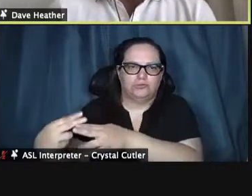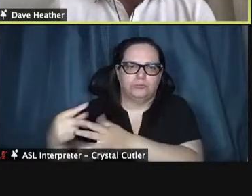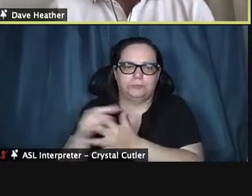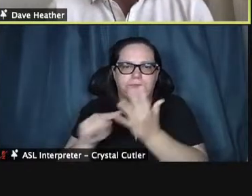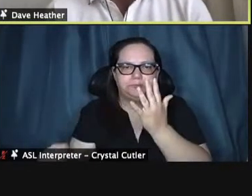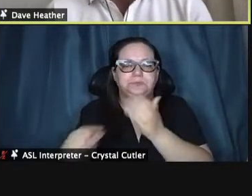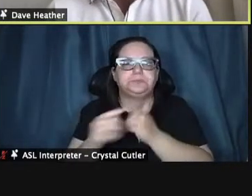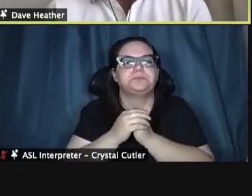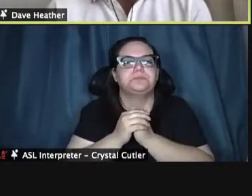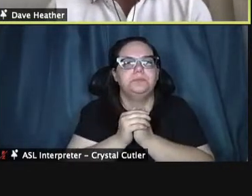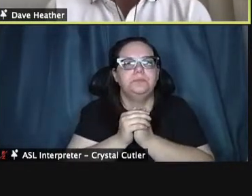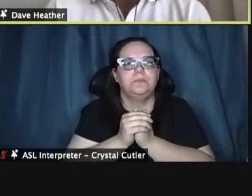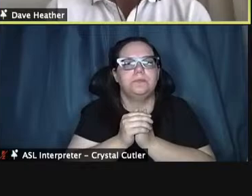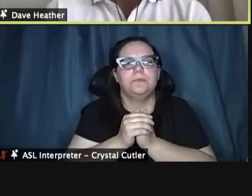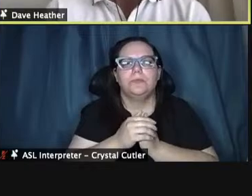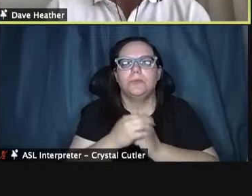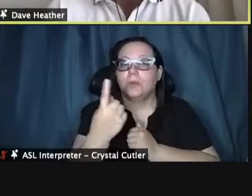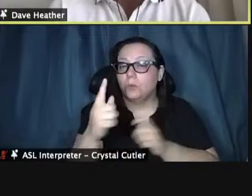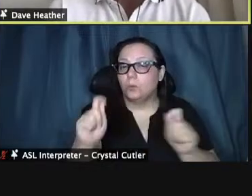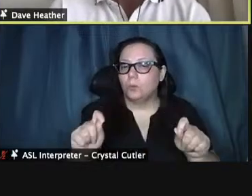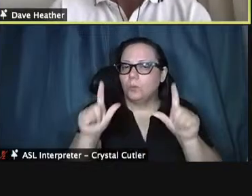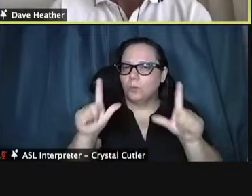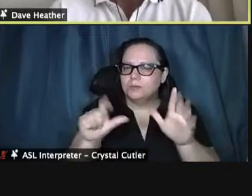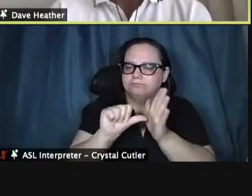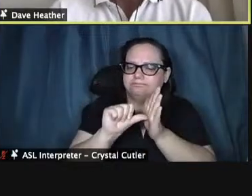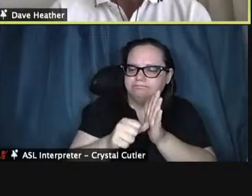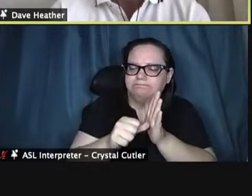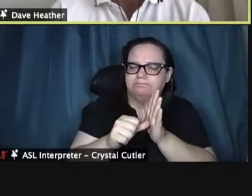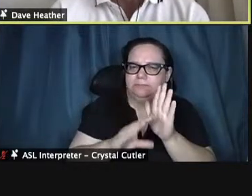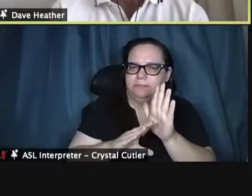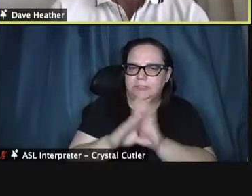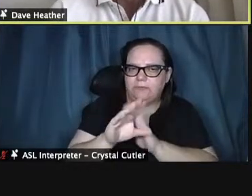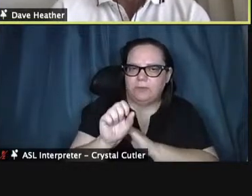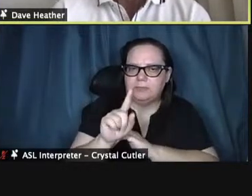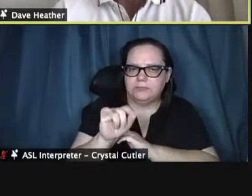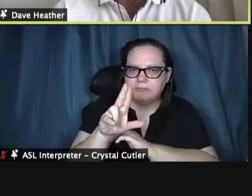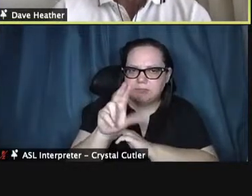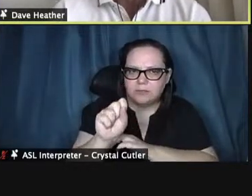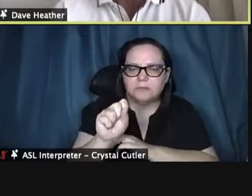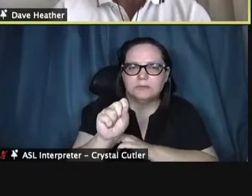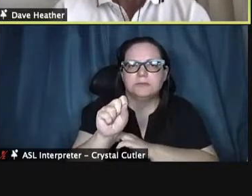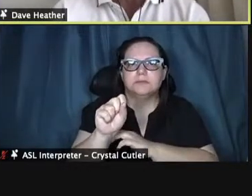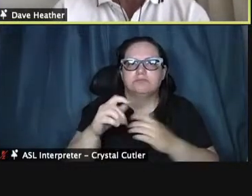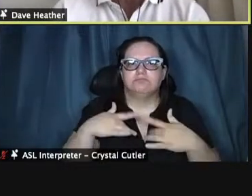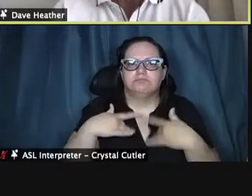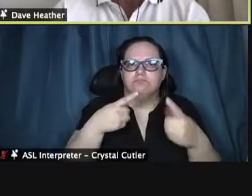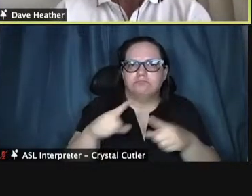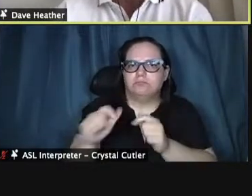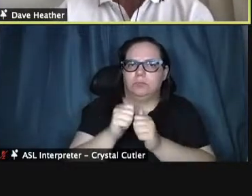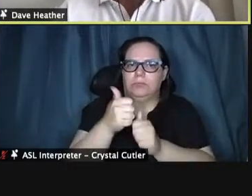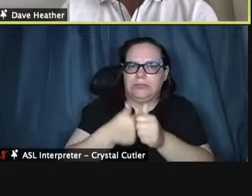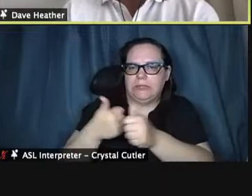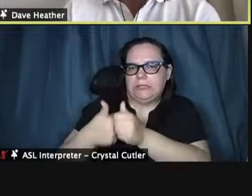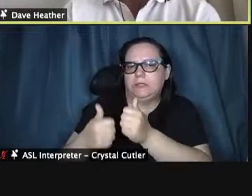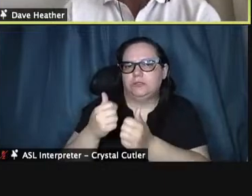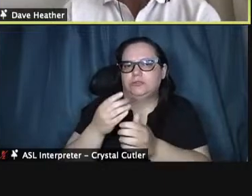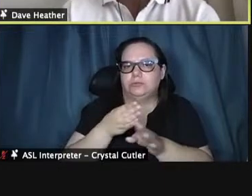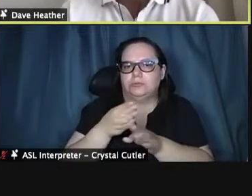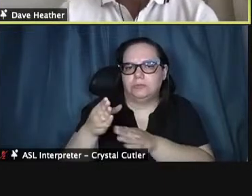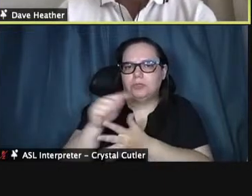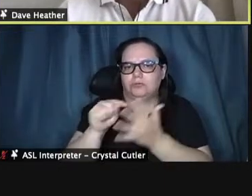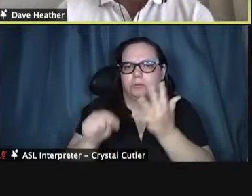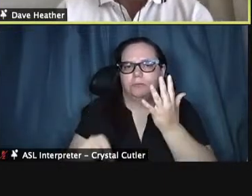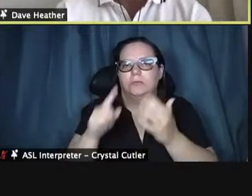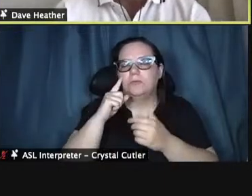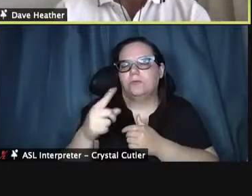One slide just to highlight the development status of where we are with each of these major elements. For